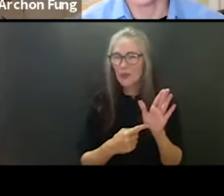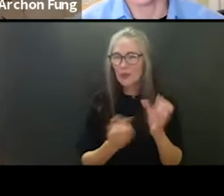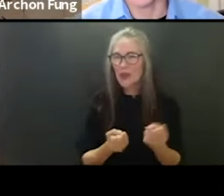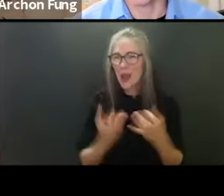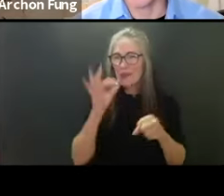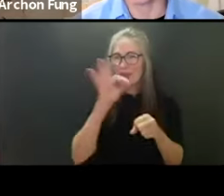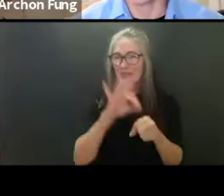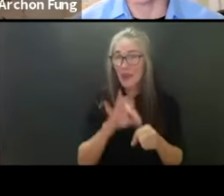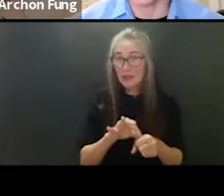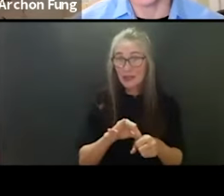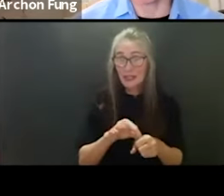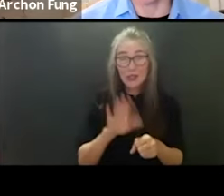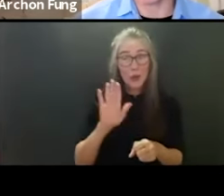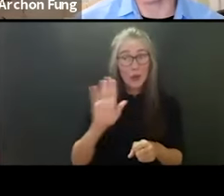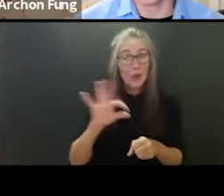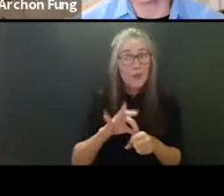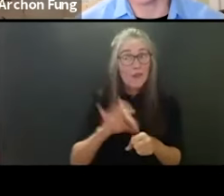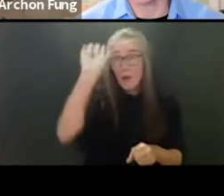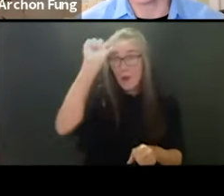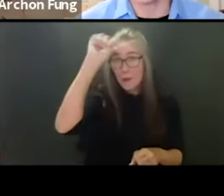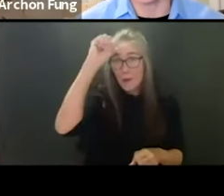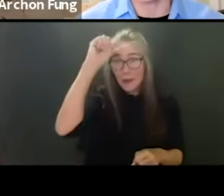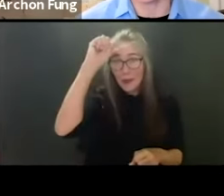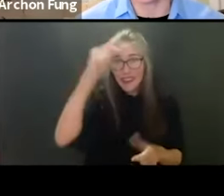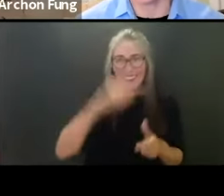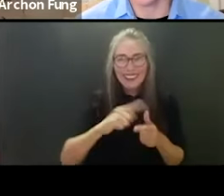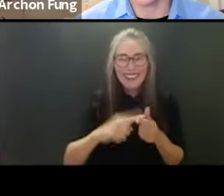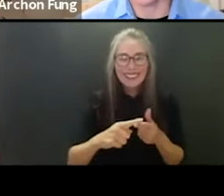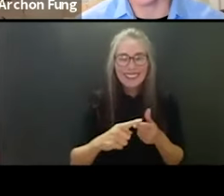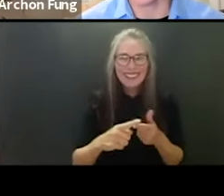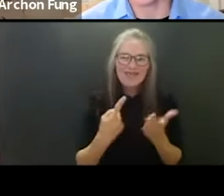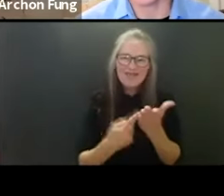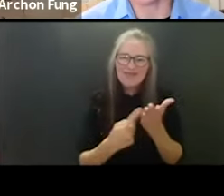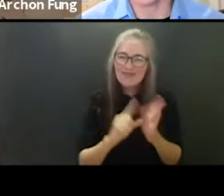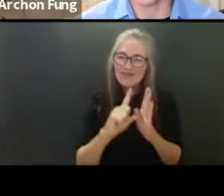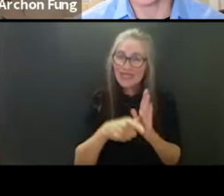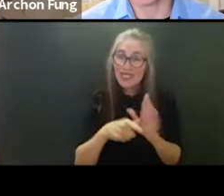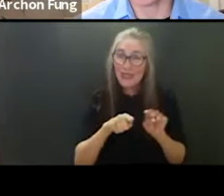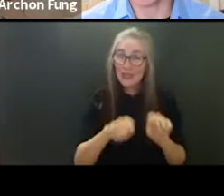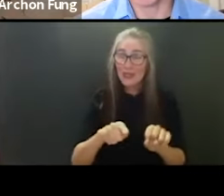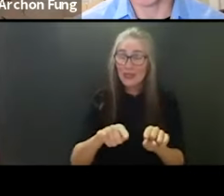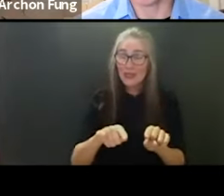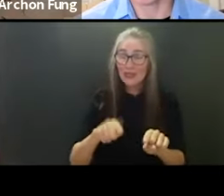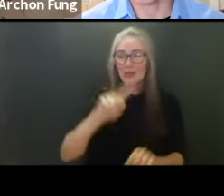And then remember what you voted, and perhaps we can revisit these choices in the Q&A.